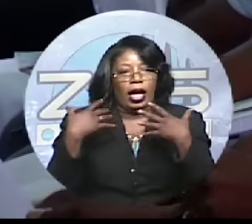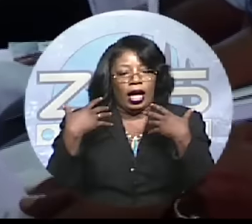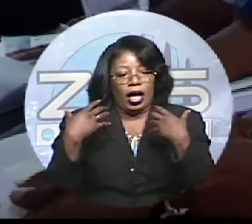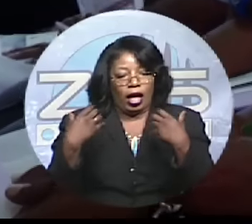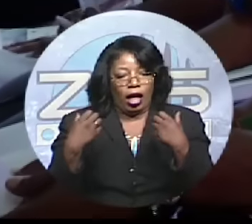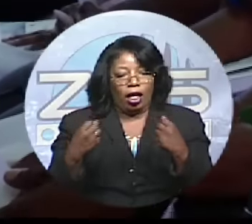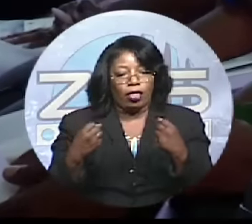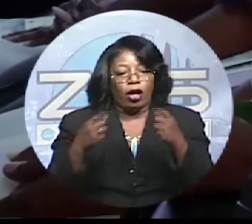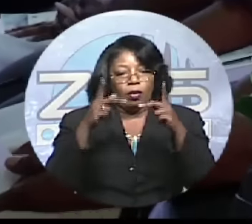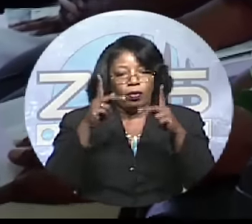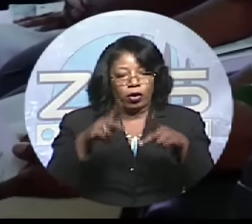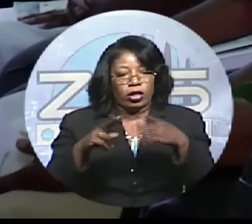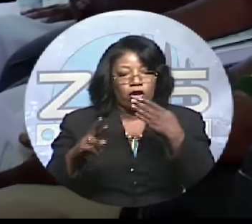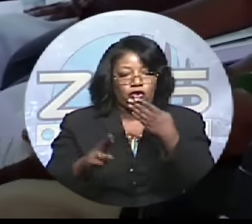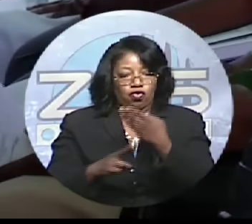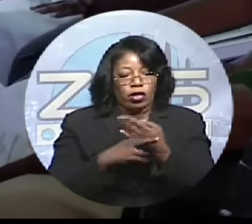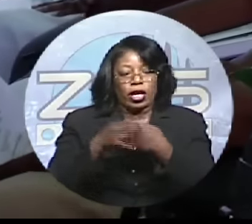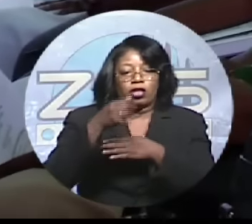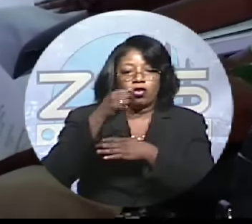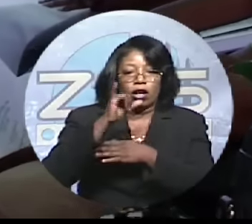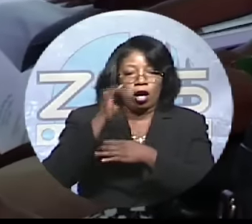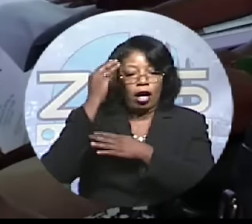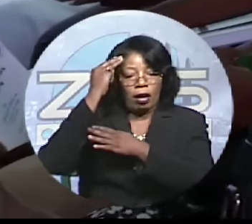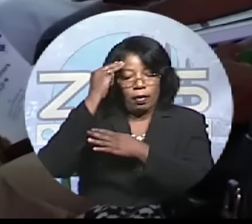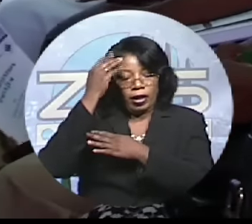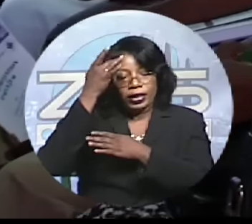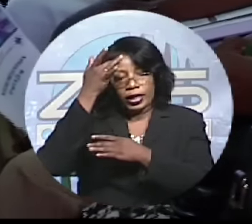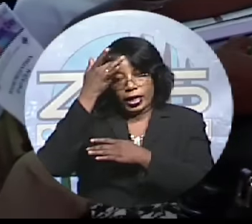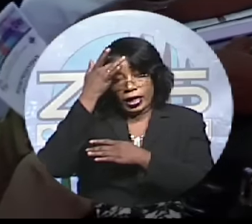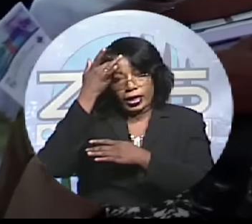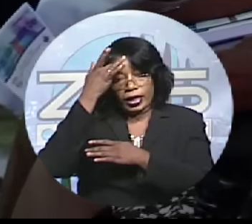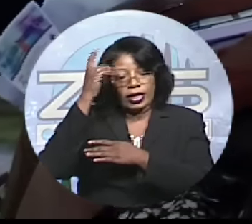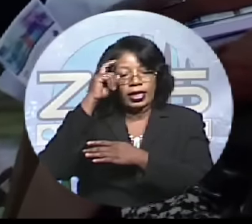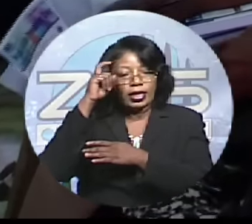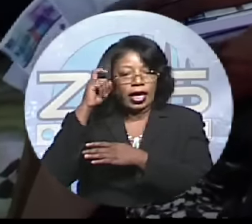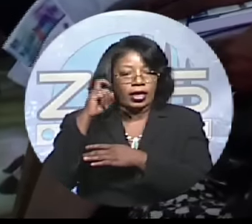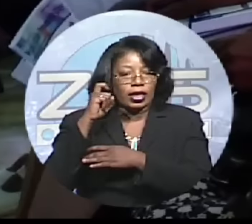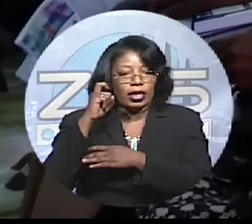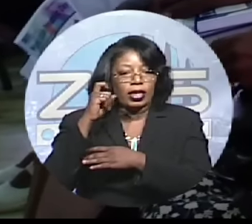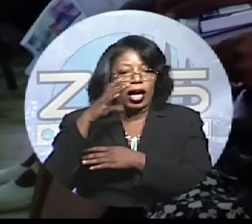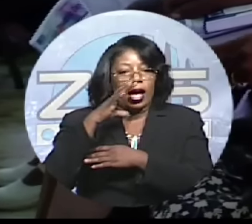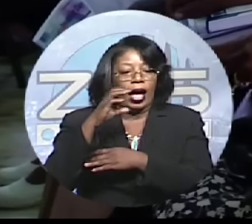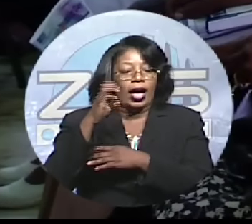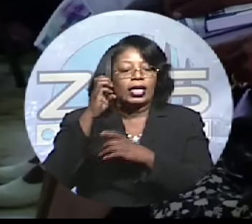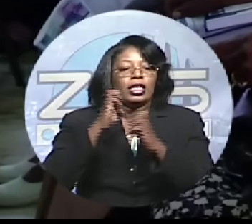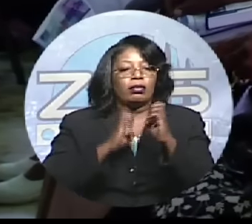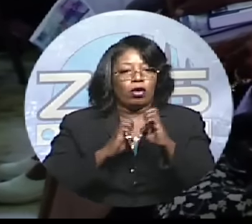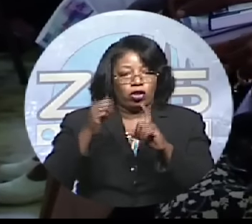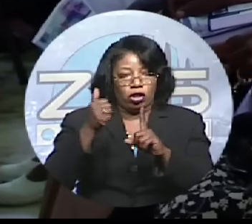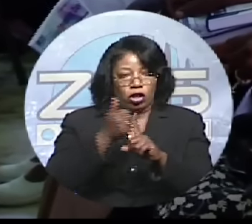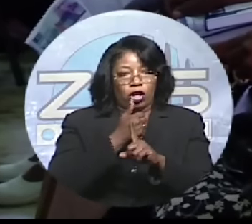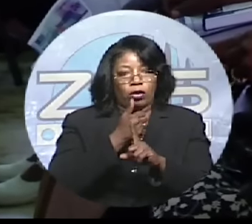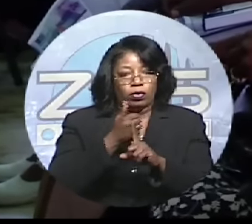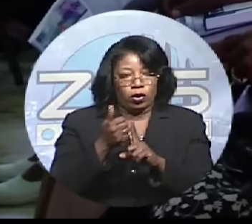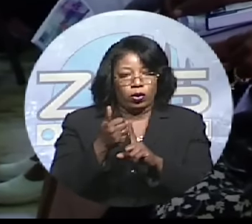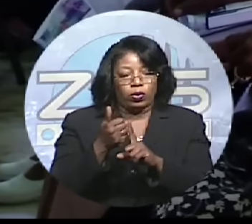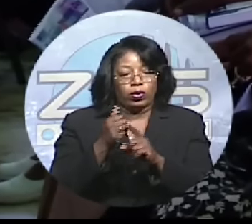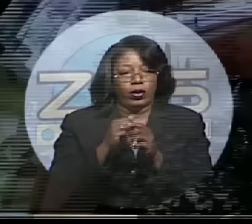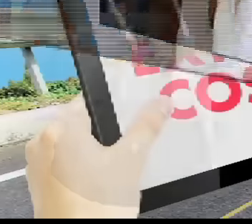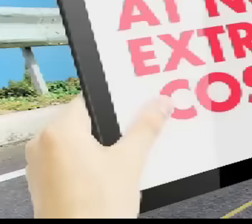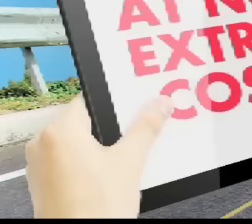suicide are alcoholics, those suffering from mental illness, sexual and emotional abuse. Carla Palmer, ZNS Network